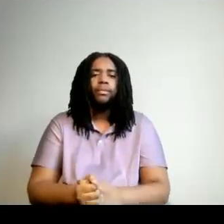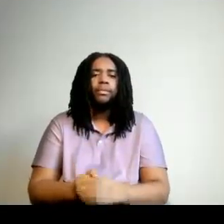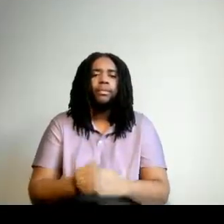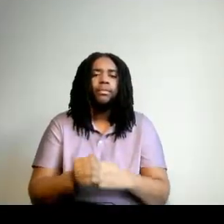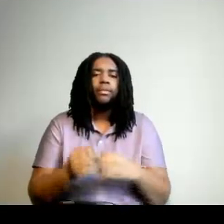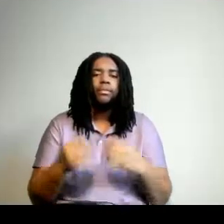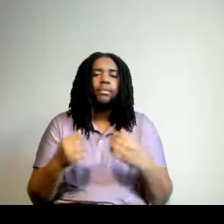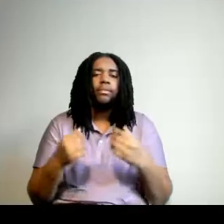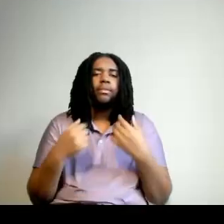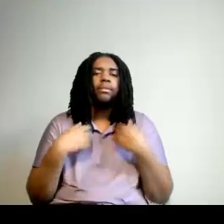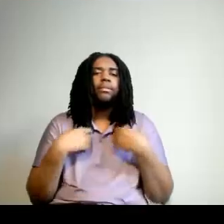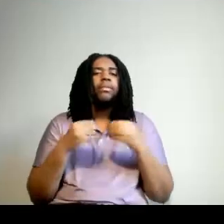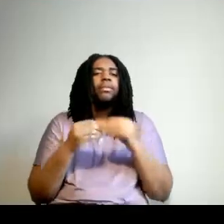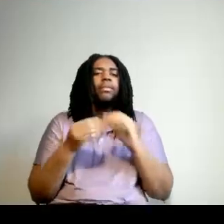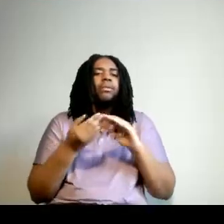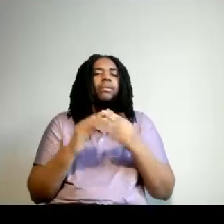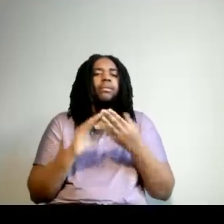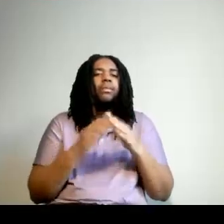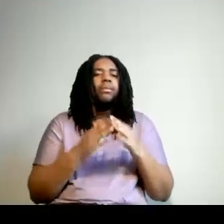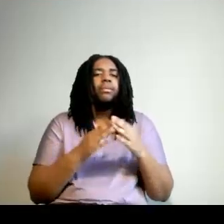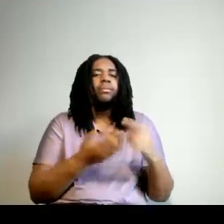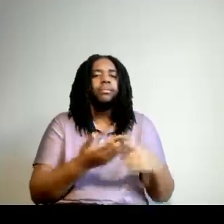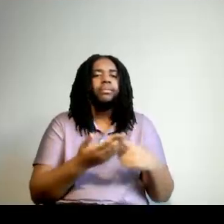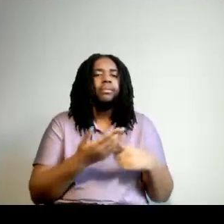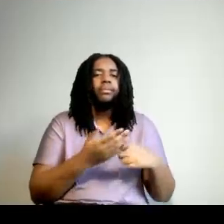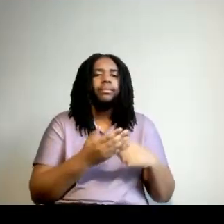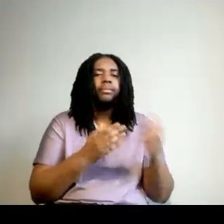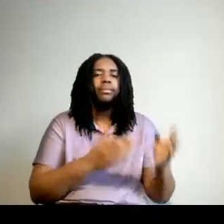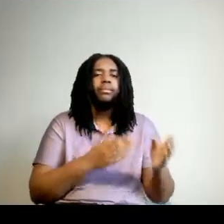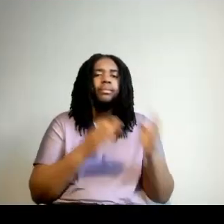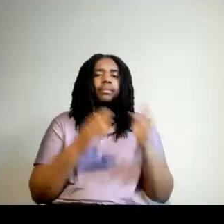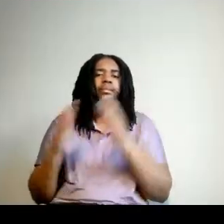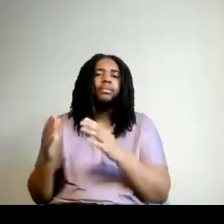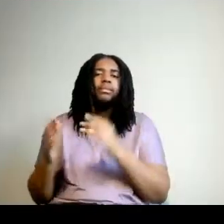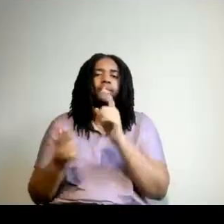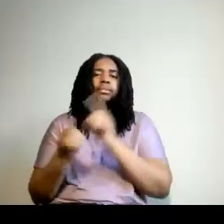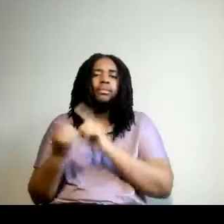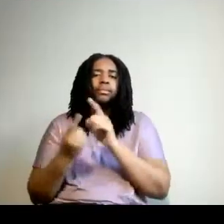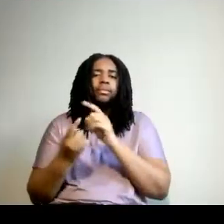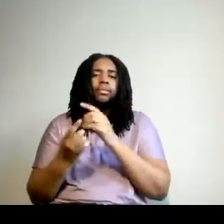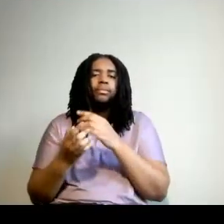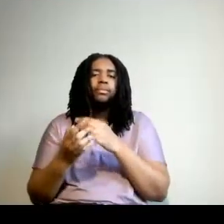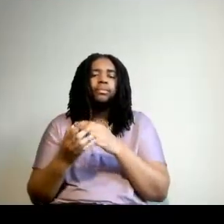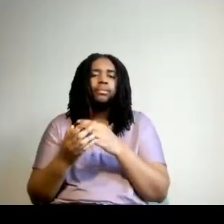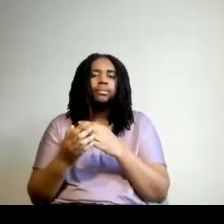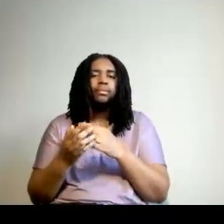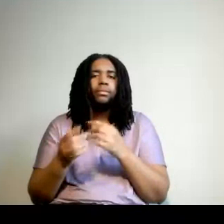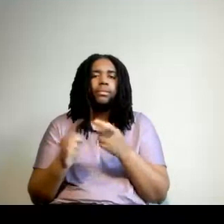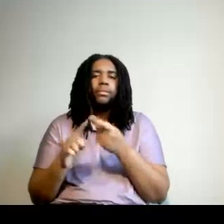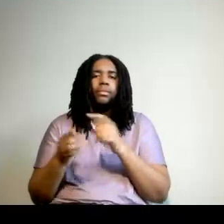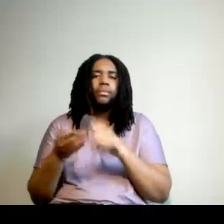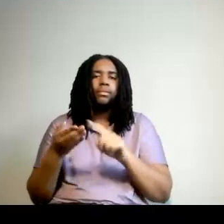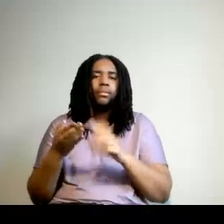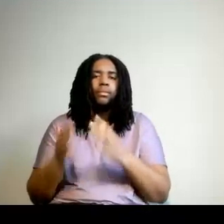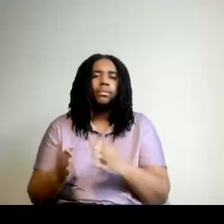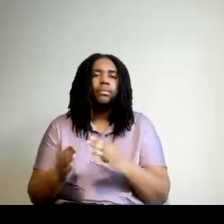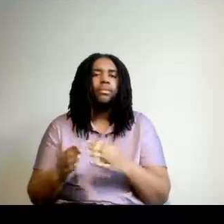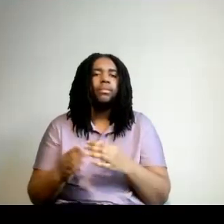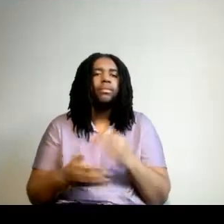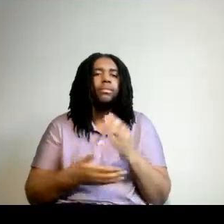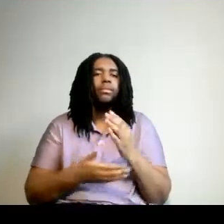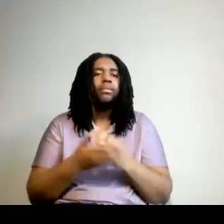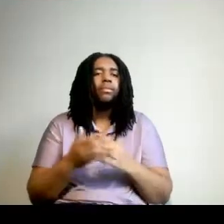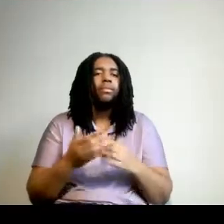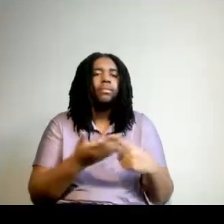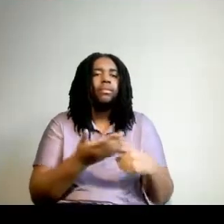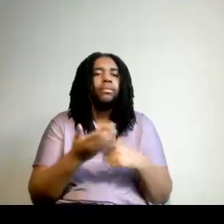discussion sessions and then more one-on-one discussions with healthcare providers or researchers. So some of the discussion sessions that we held